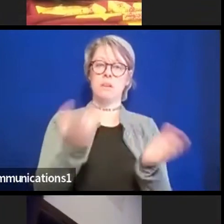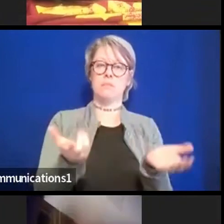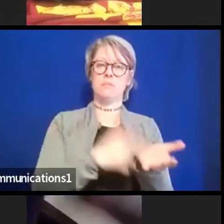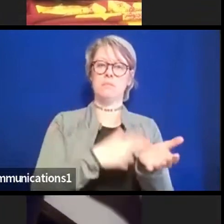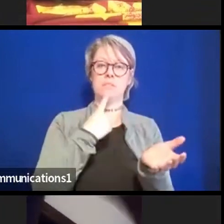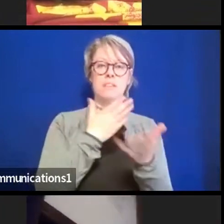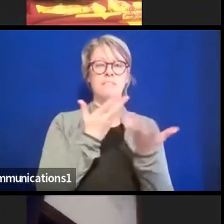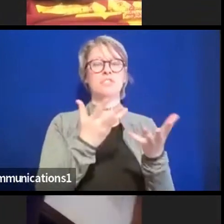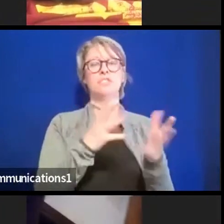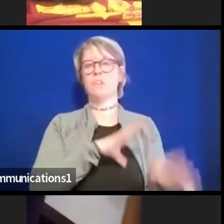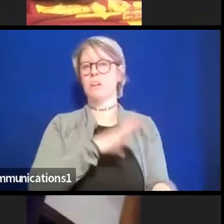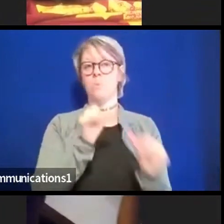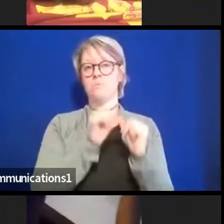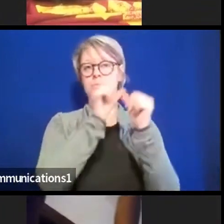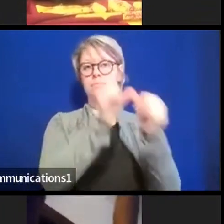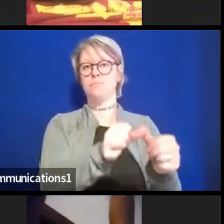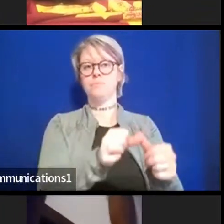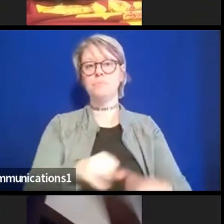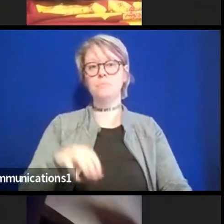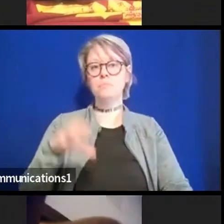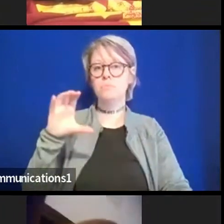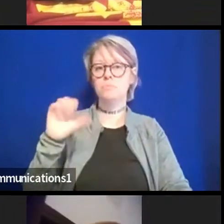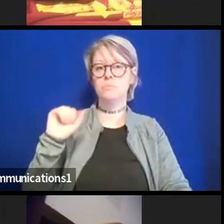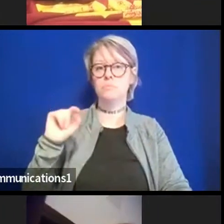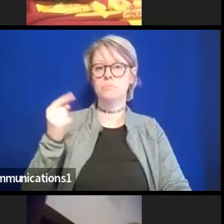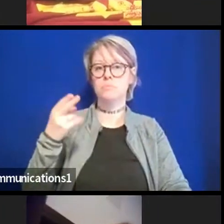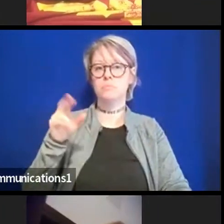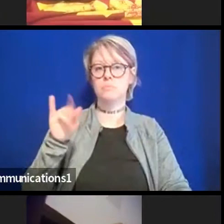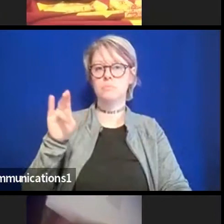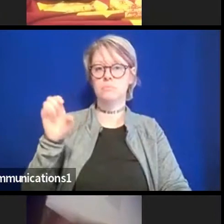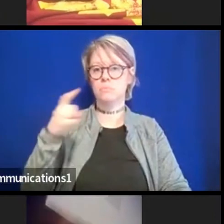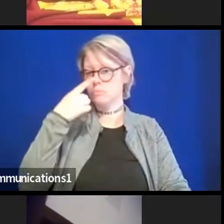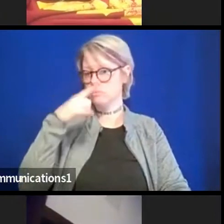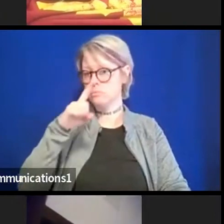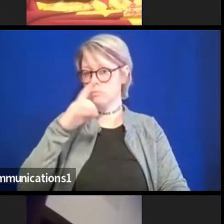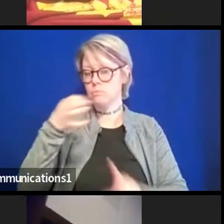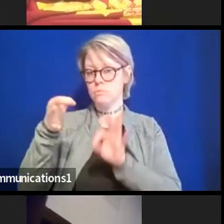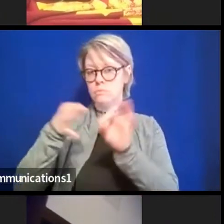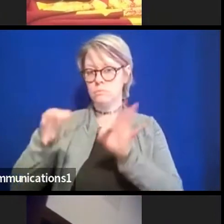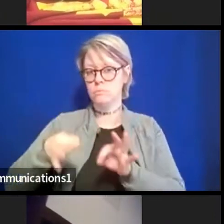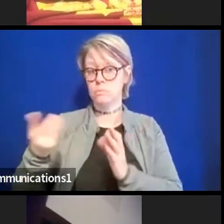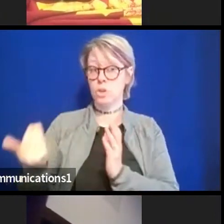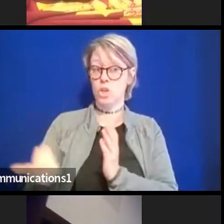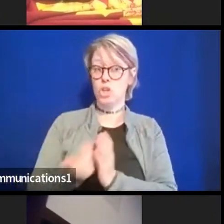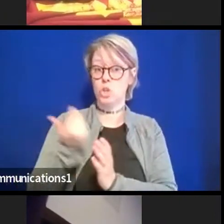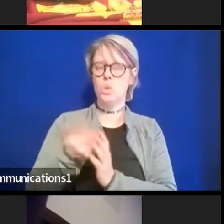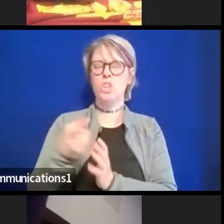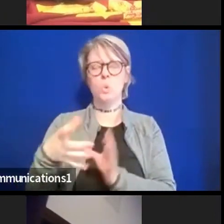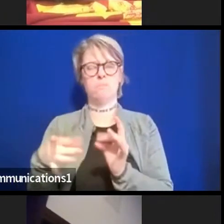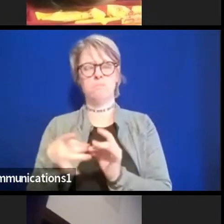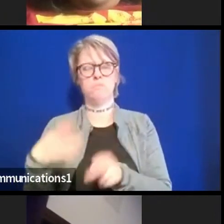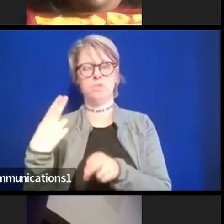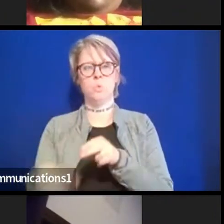And Catherine, I wonder if you could just talk about, quick the new. You spoke about it a little